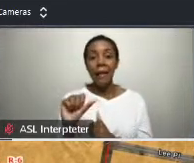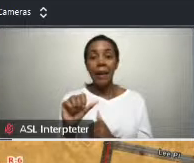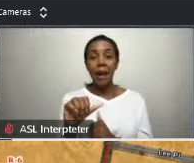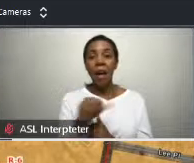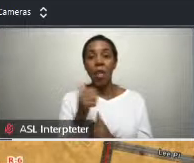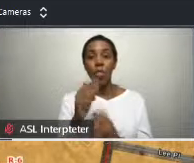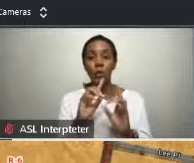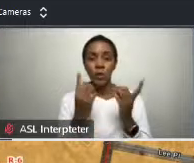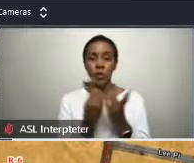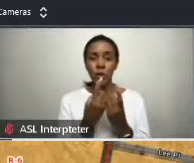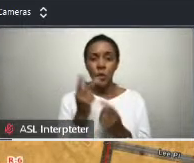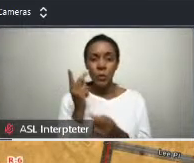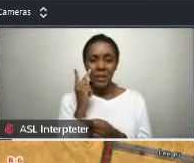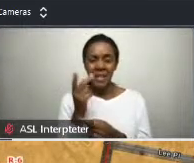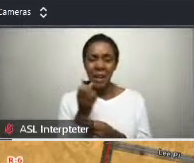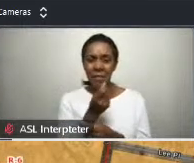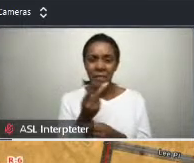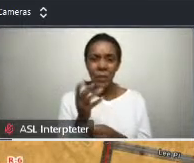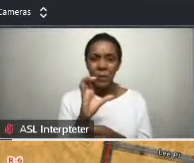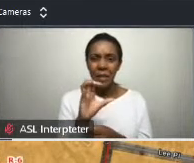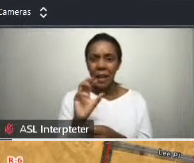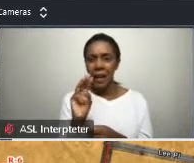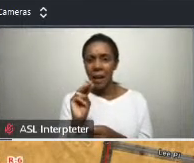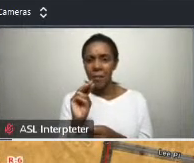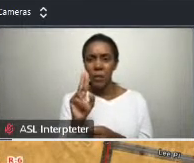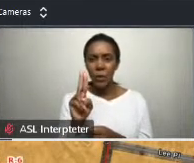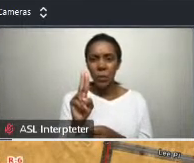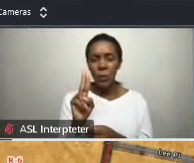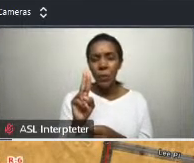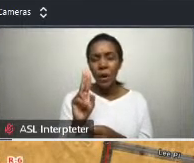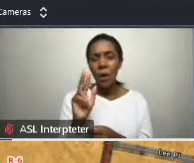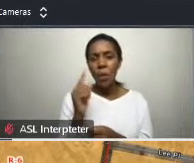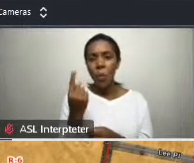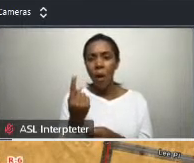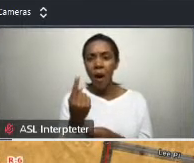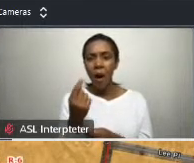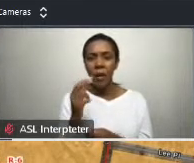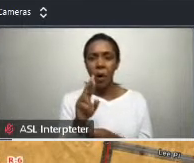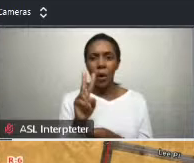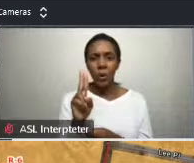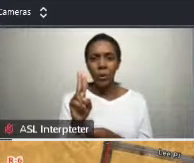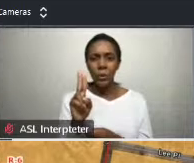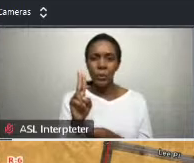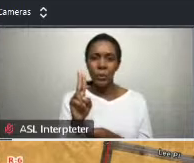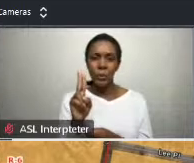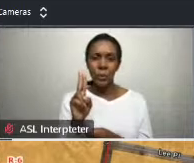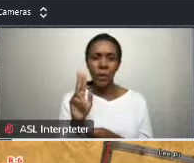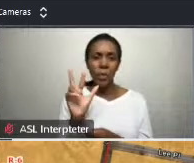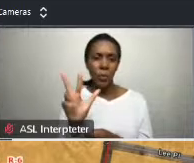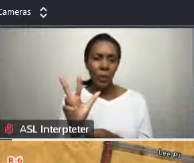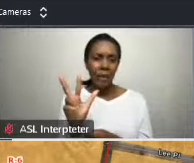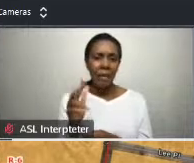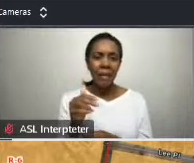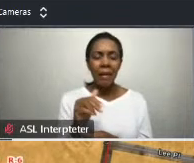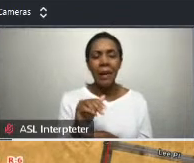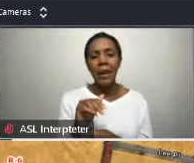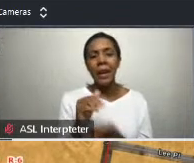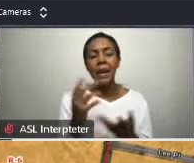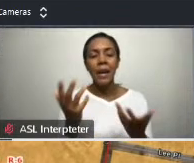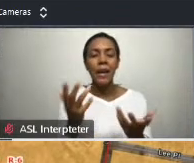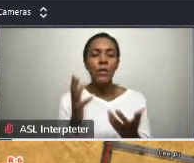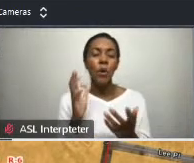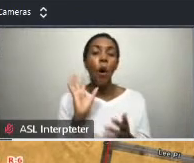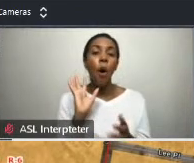You see there's a few sprinkles of CMU1, RU3, OG. All of these, I think, would fit within the